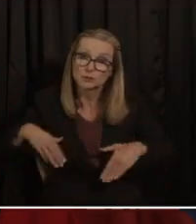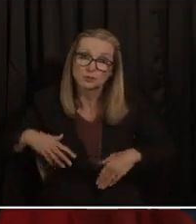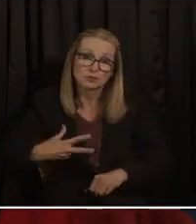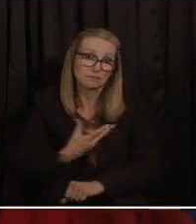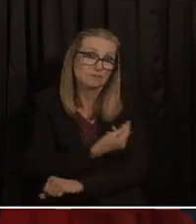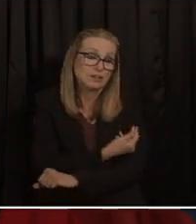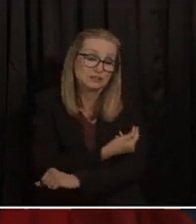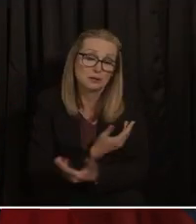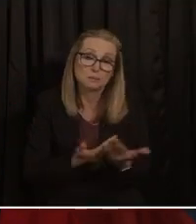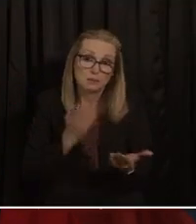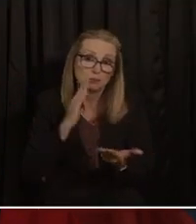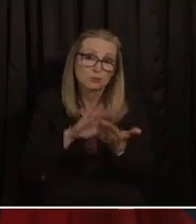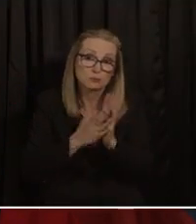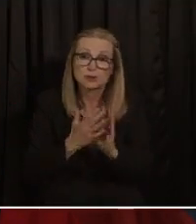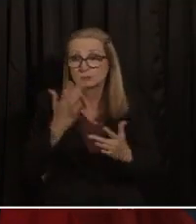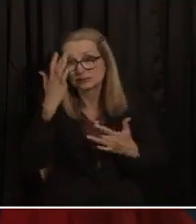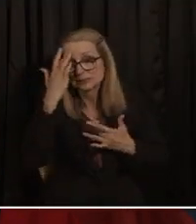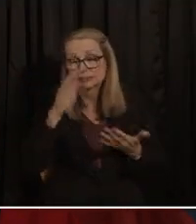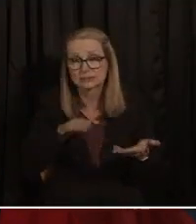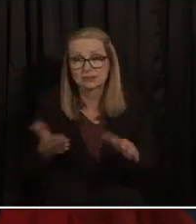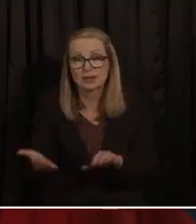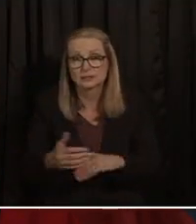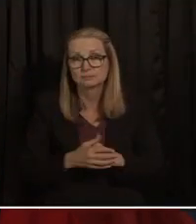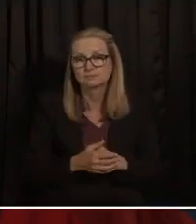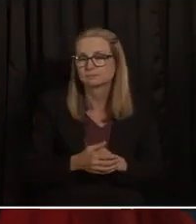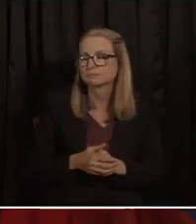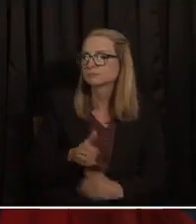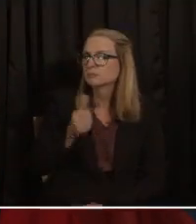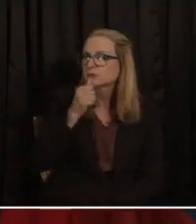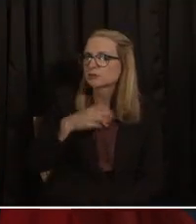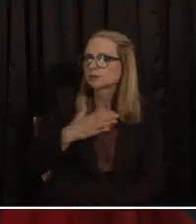yet. Thank you.